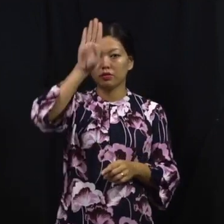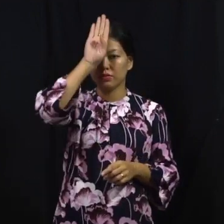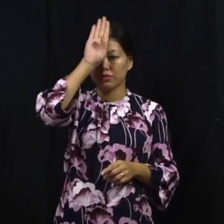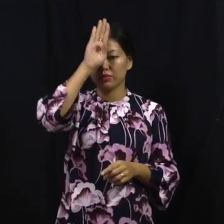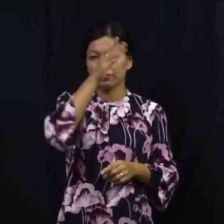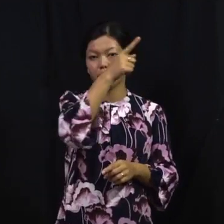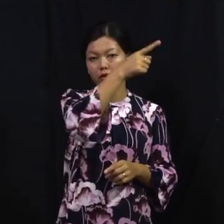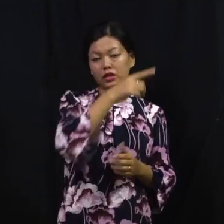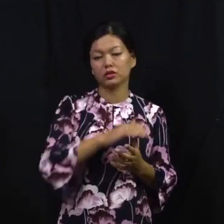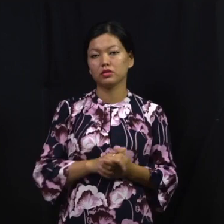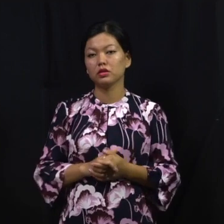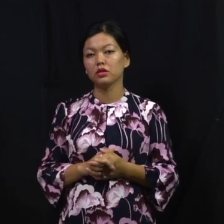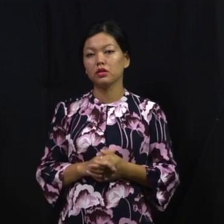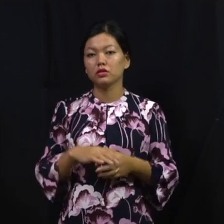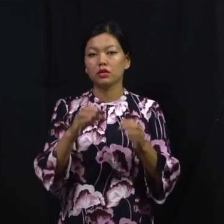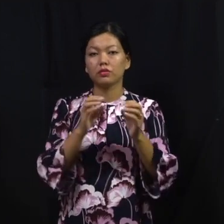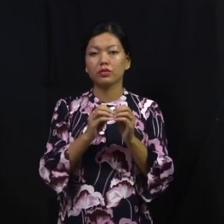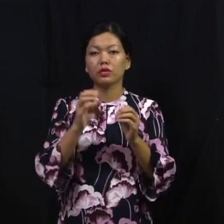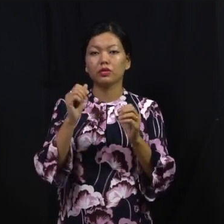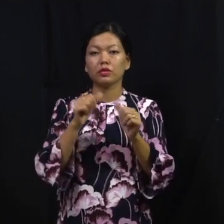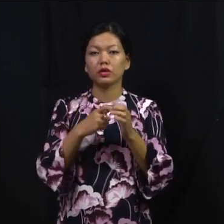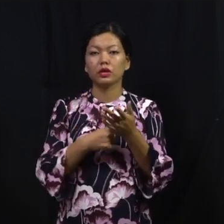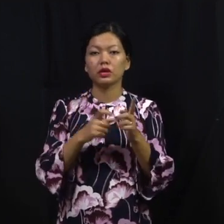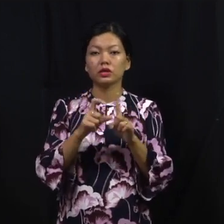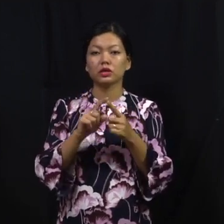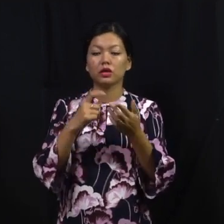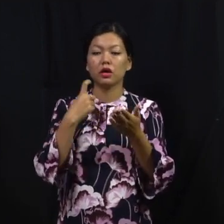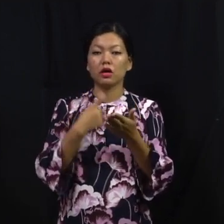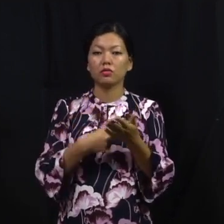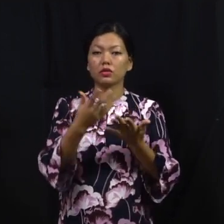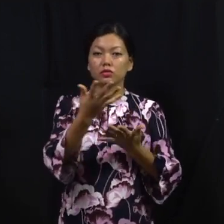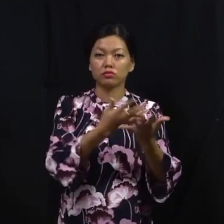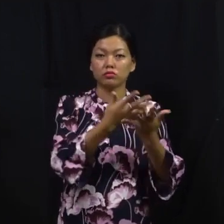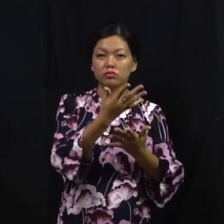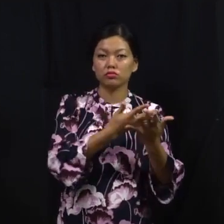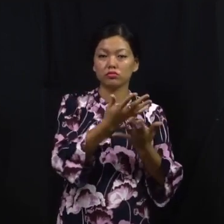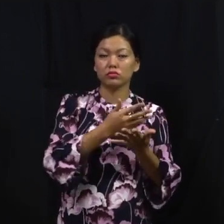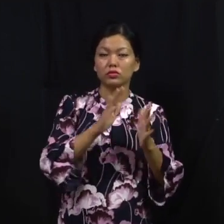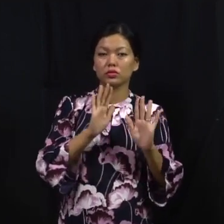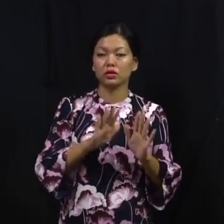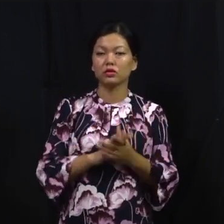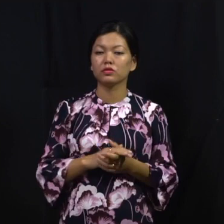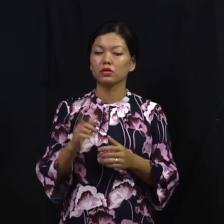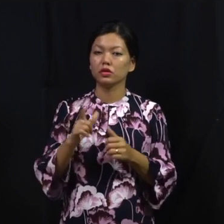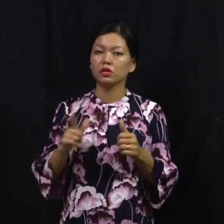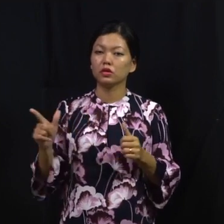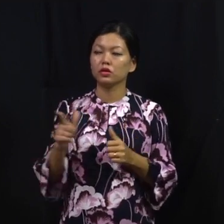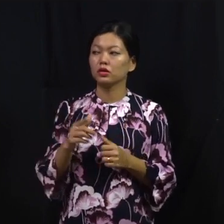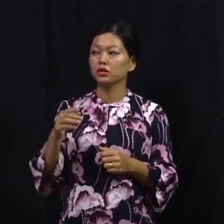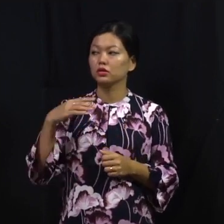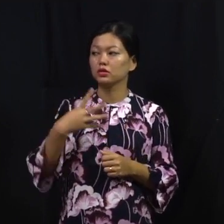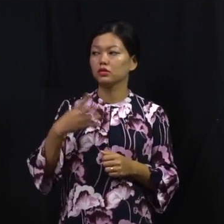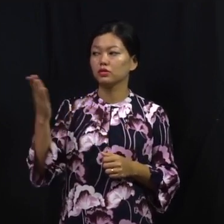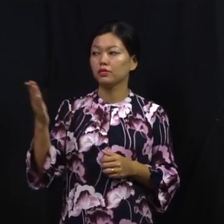So the advocate, the world peace is the aim of almost every country. Okay, so national